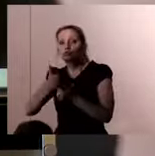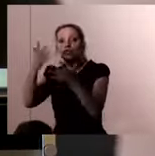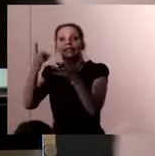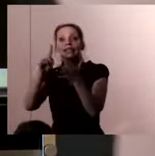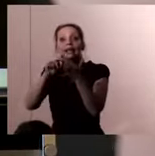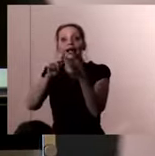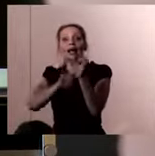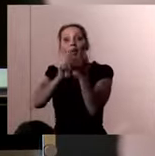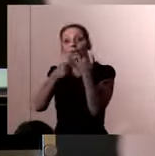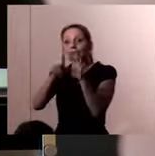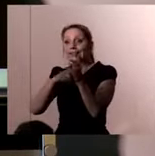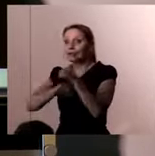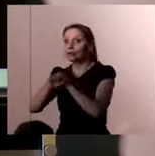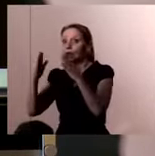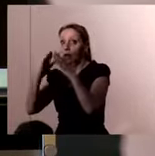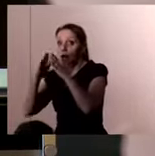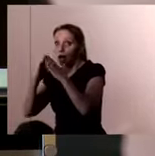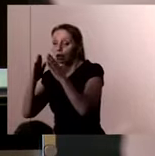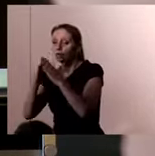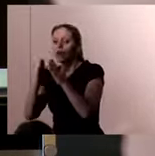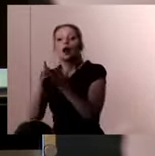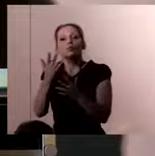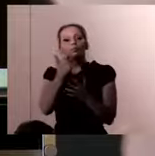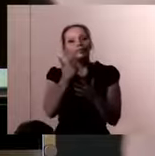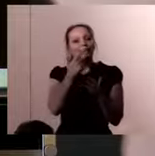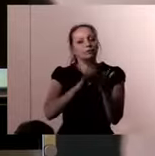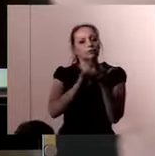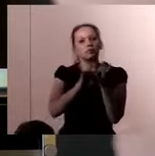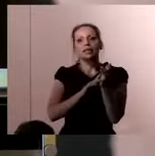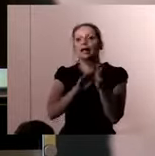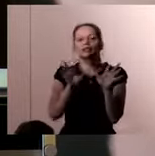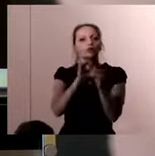absence of this coverage, they would not necessarily have made those decisions.